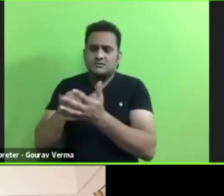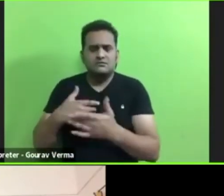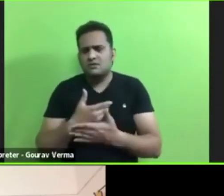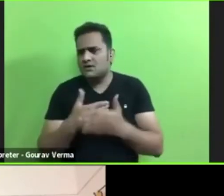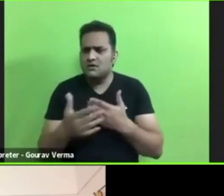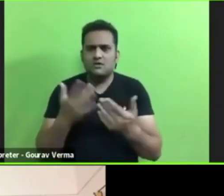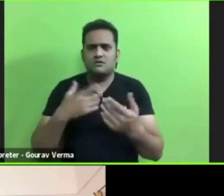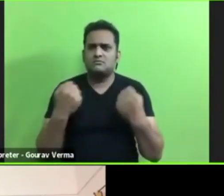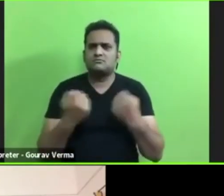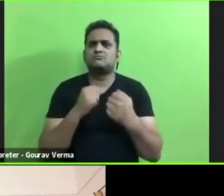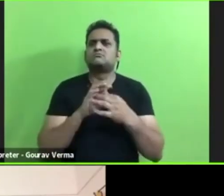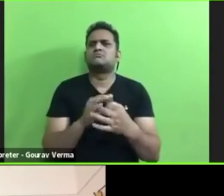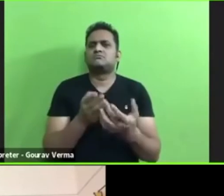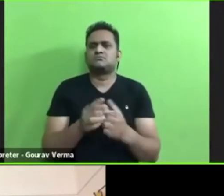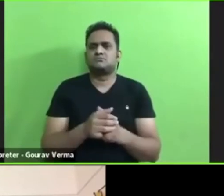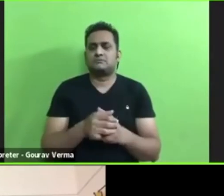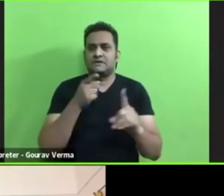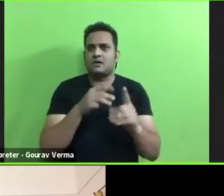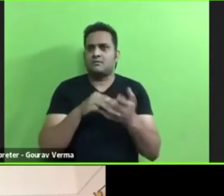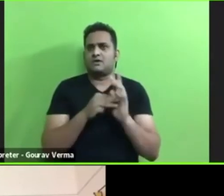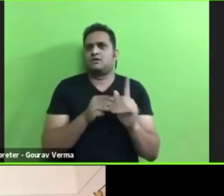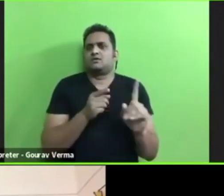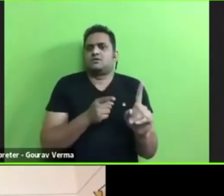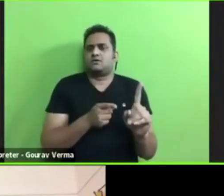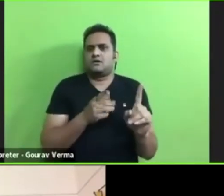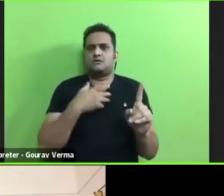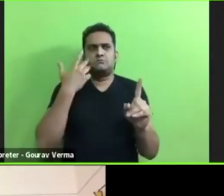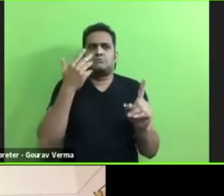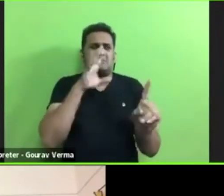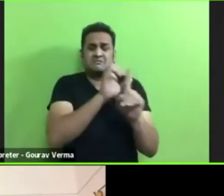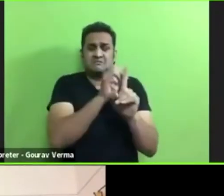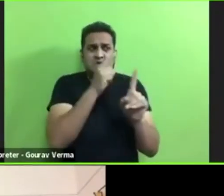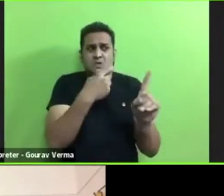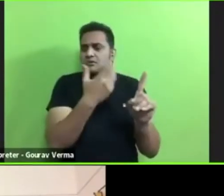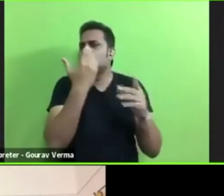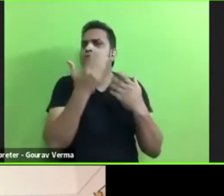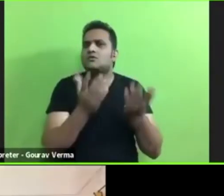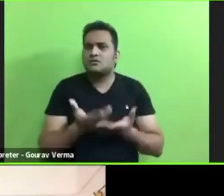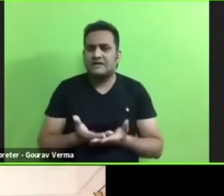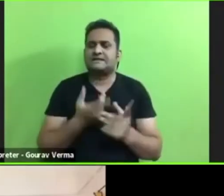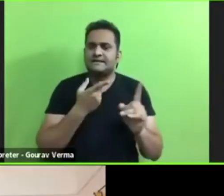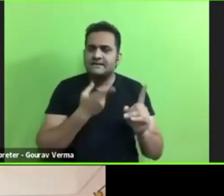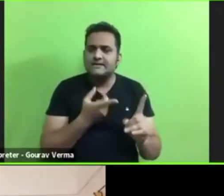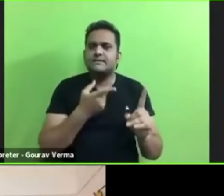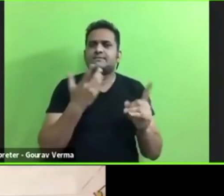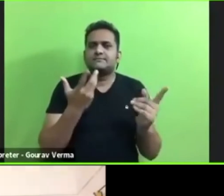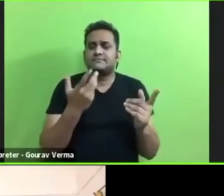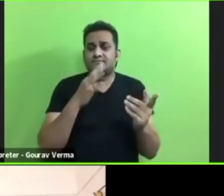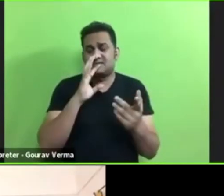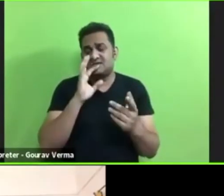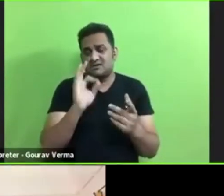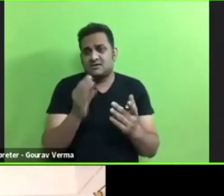it is in that there is this kind of sophistication that we don't even recognize. So, which is why there is also a reality.